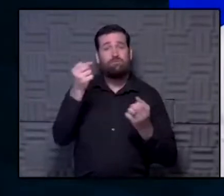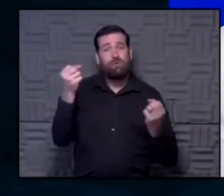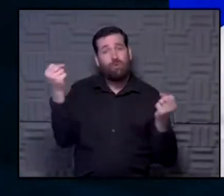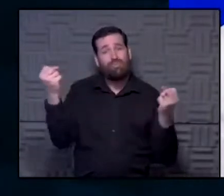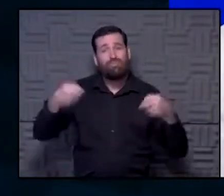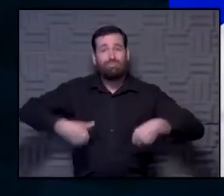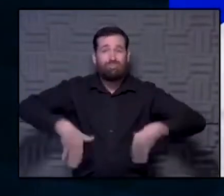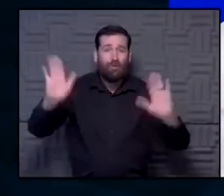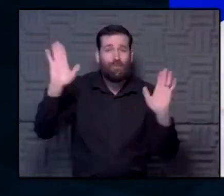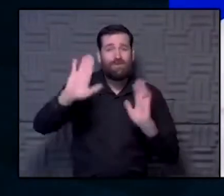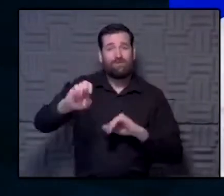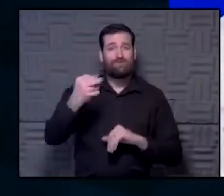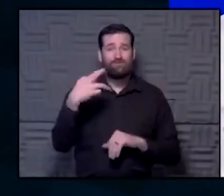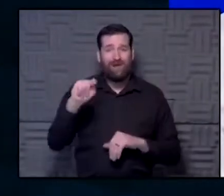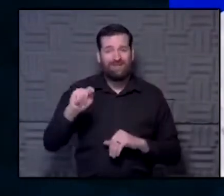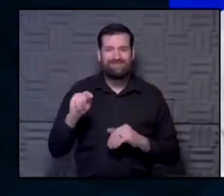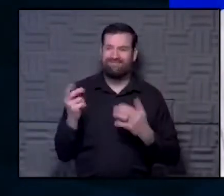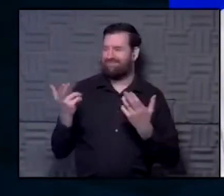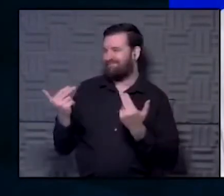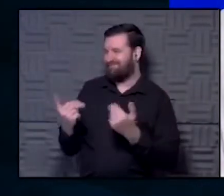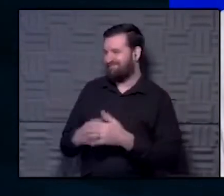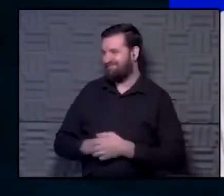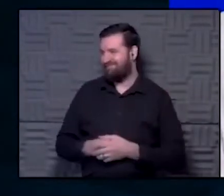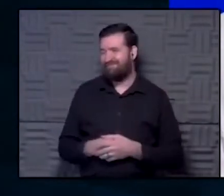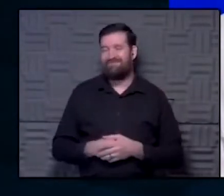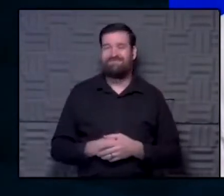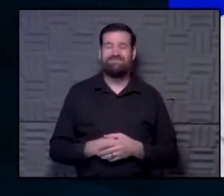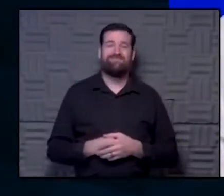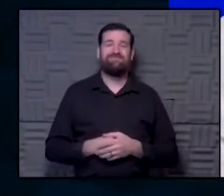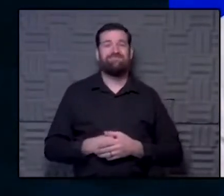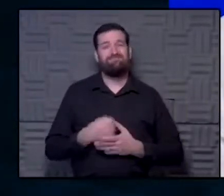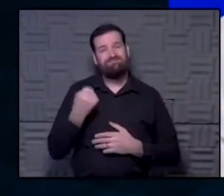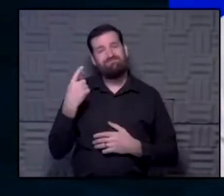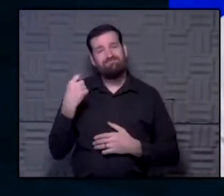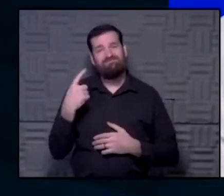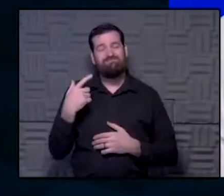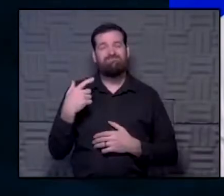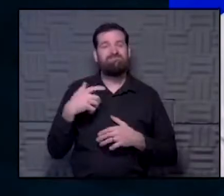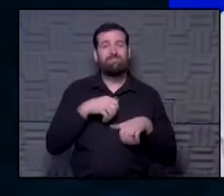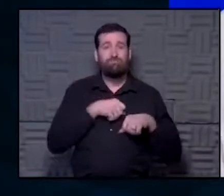shot. And grief, the price of love.